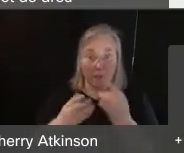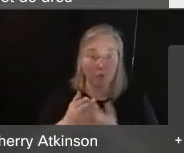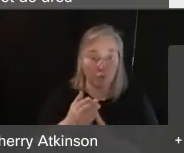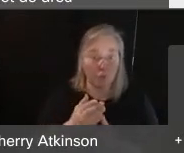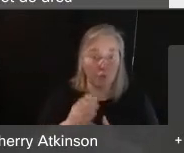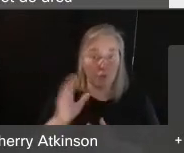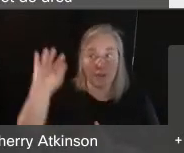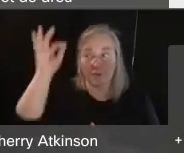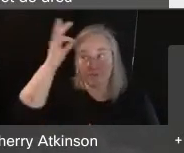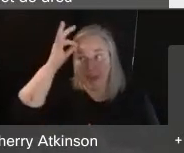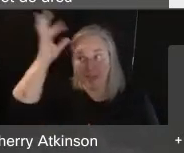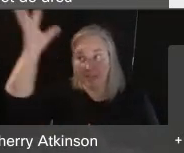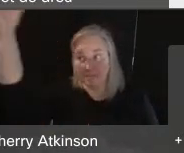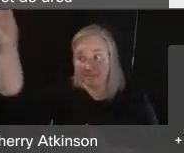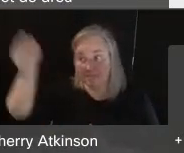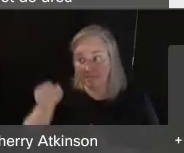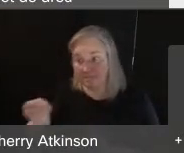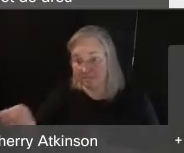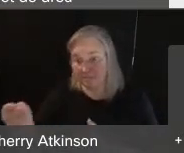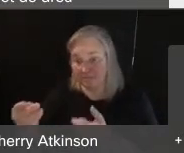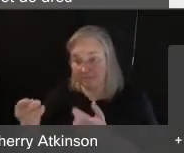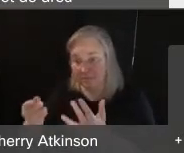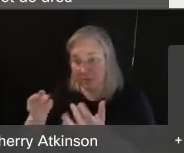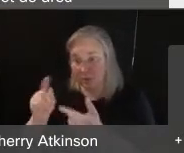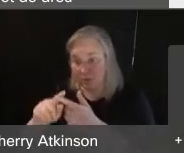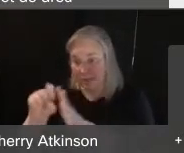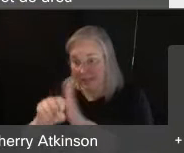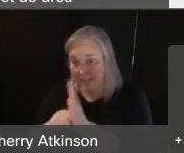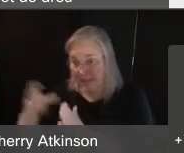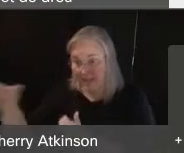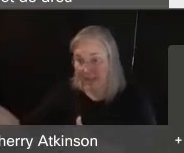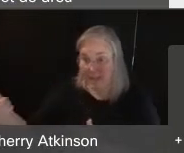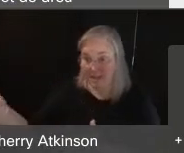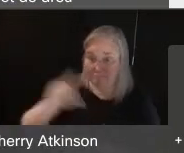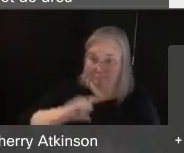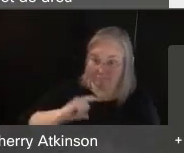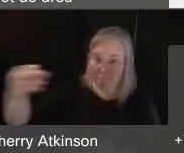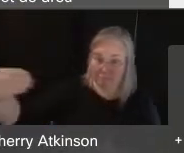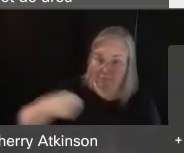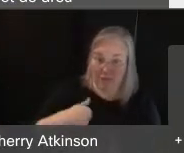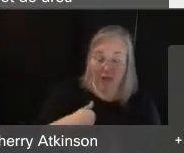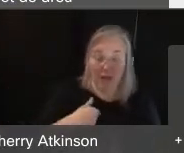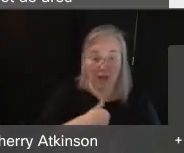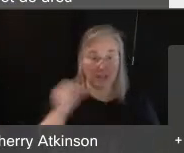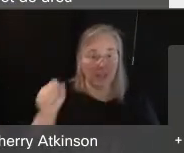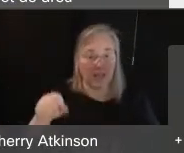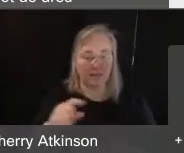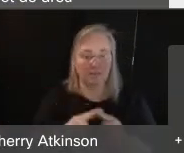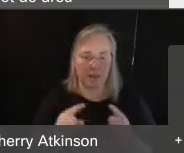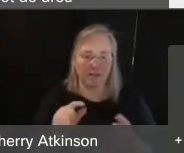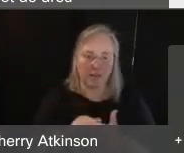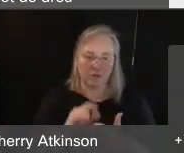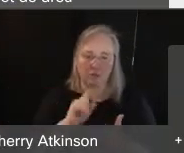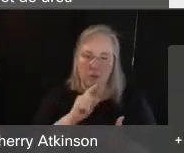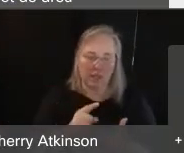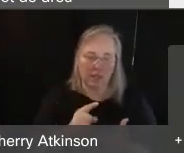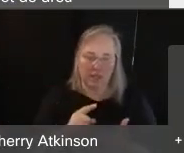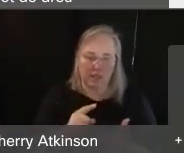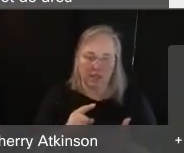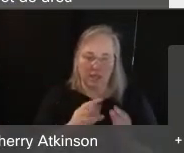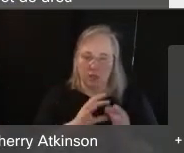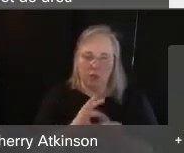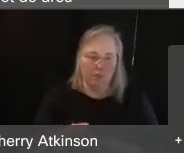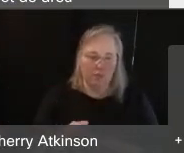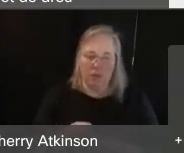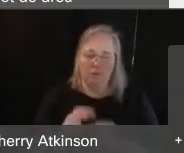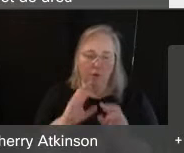state? Yes, but it's really only in terms of reporting those things state and county. So that's